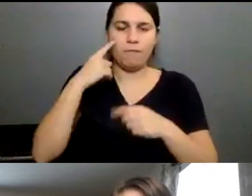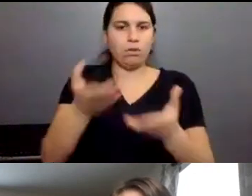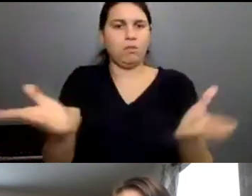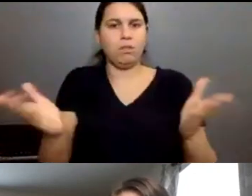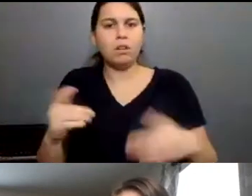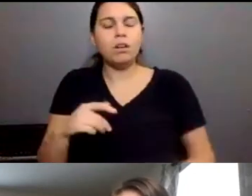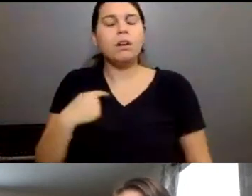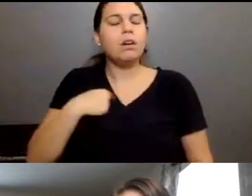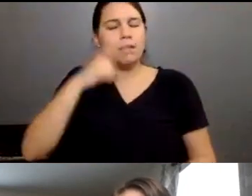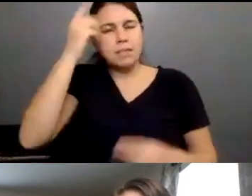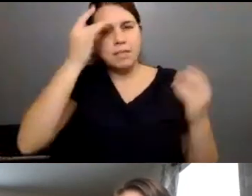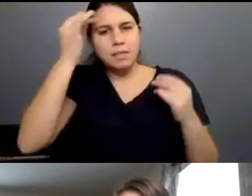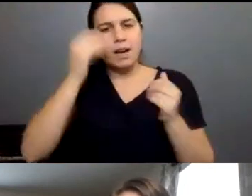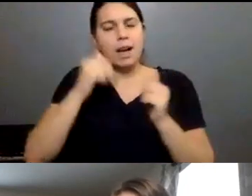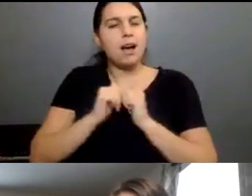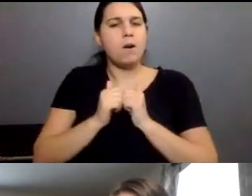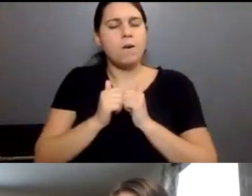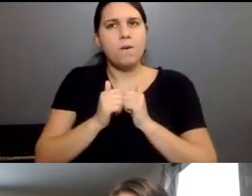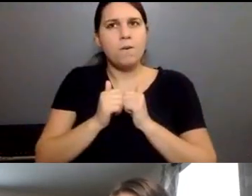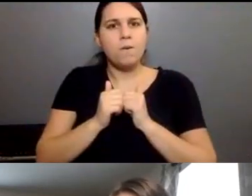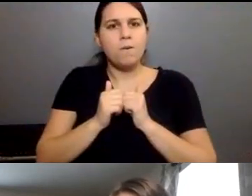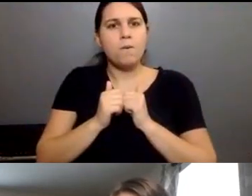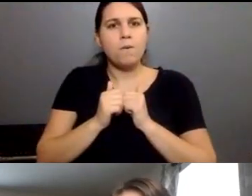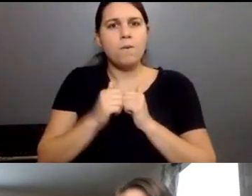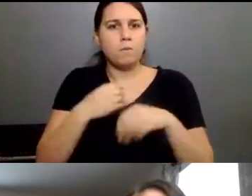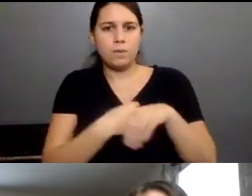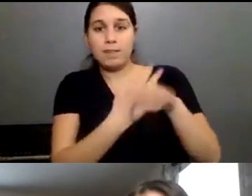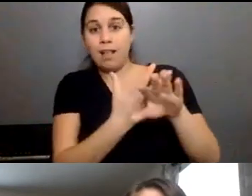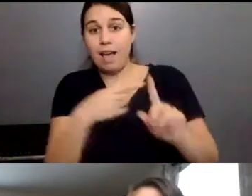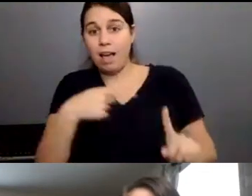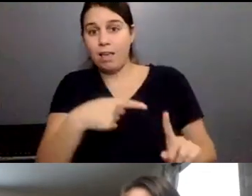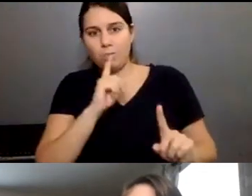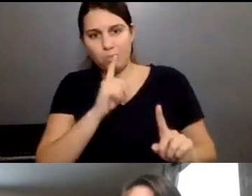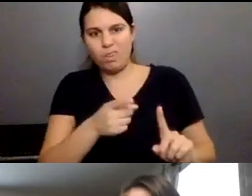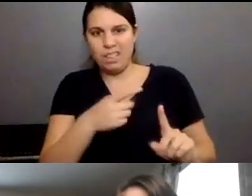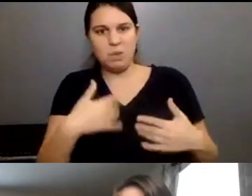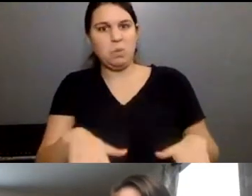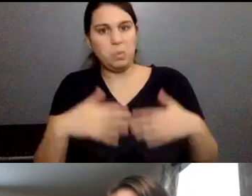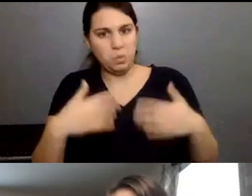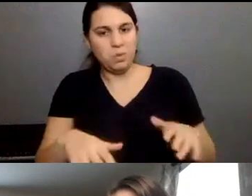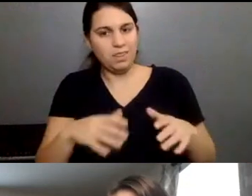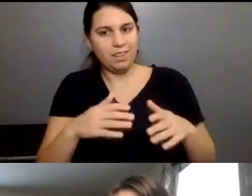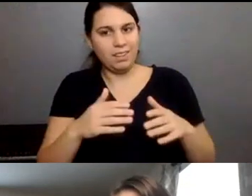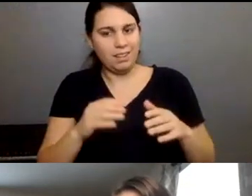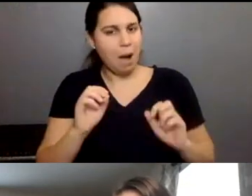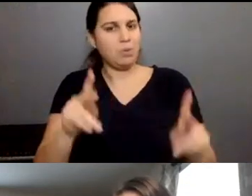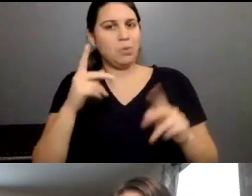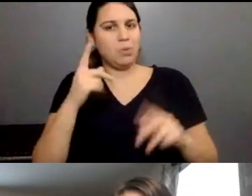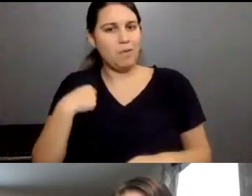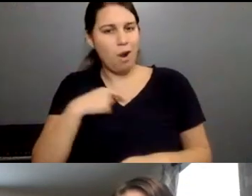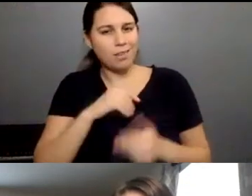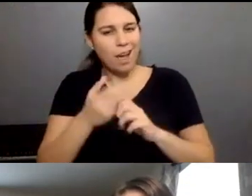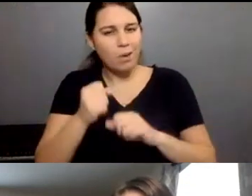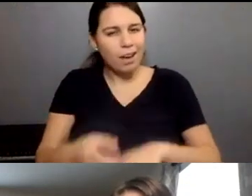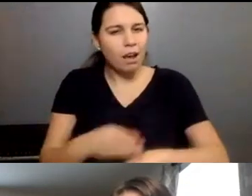about the ways in which telehealth has really opened up new doors for us, and thinking about improving access and what are the options